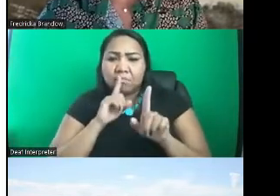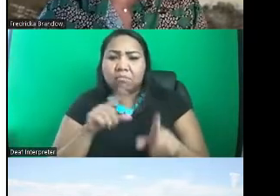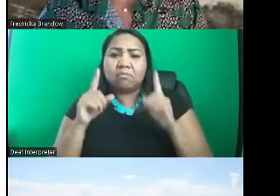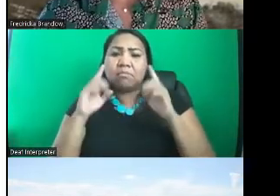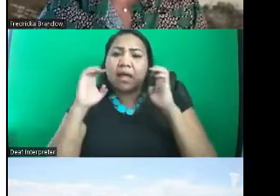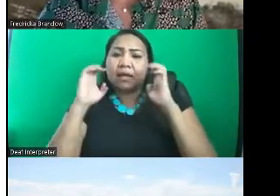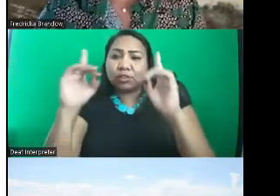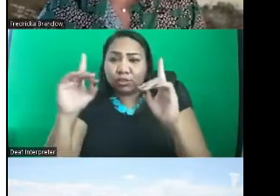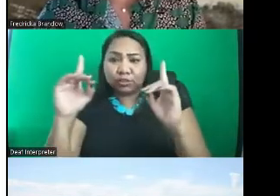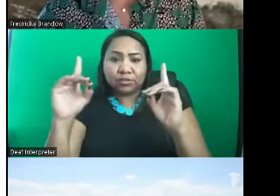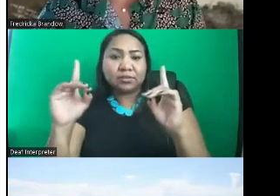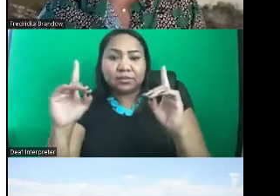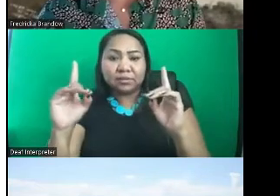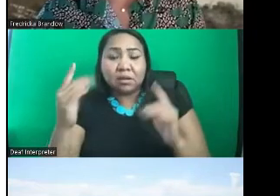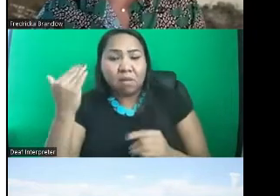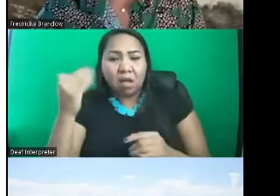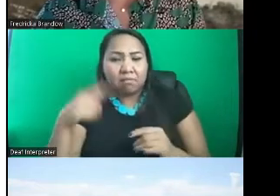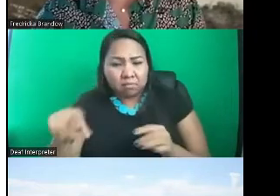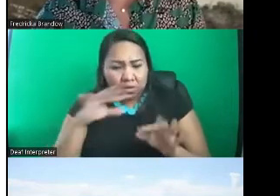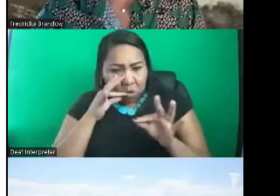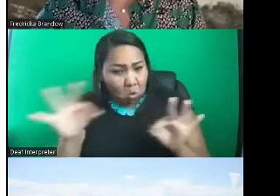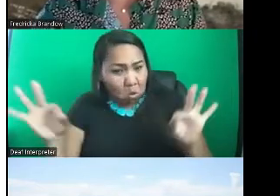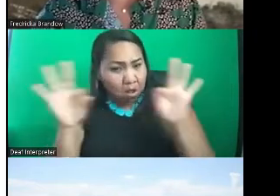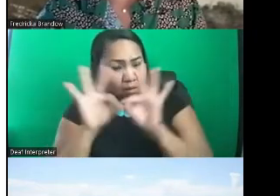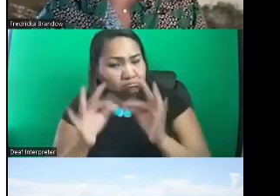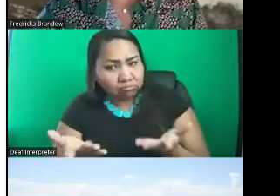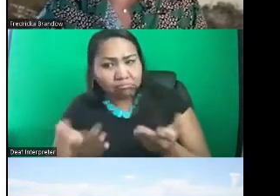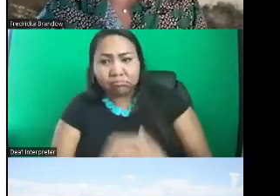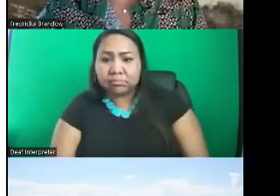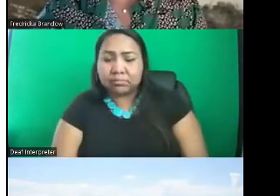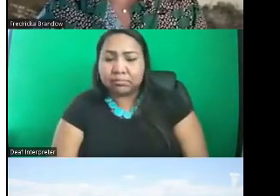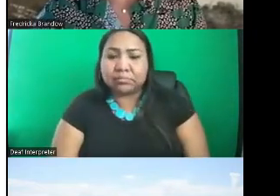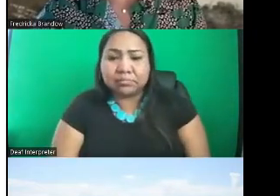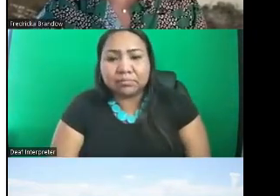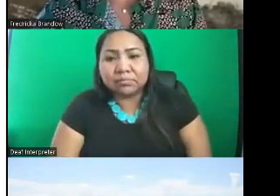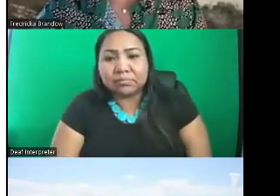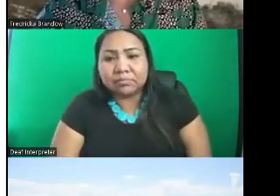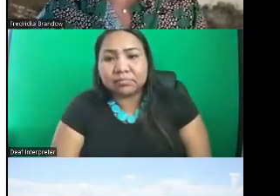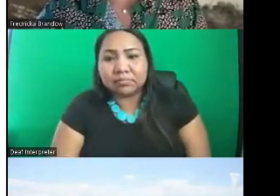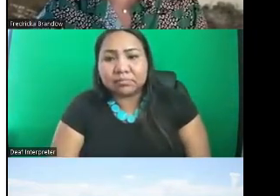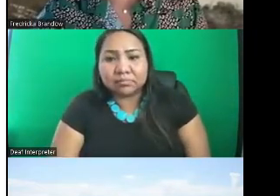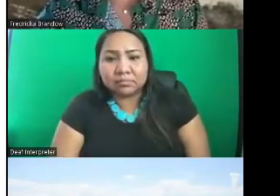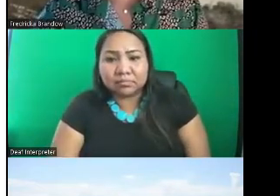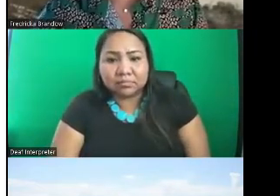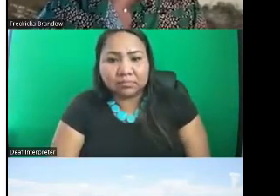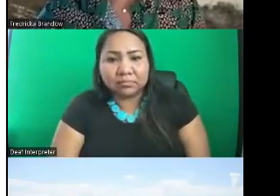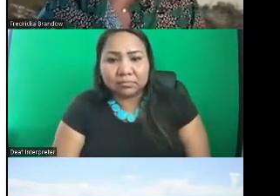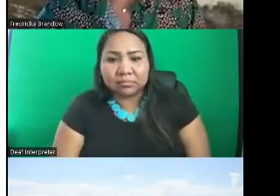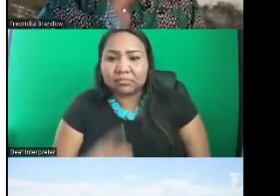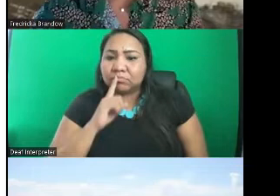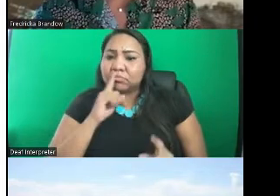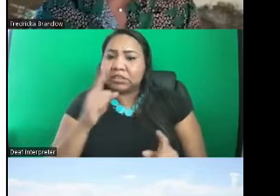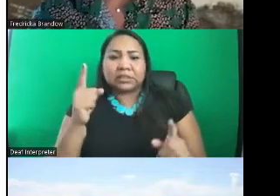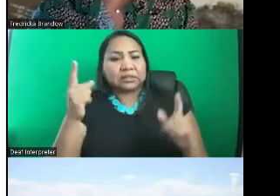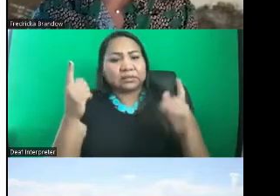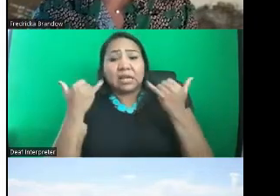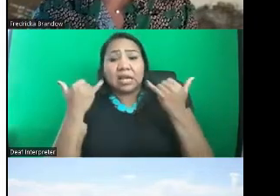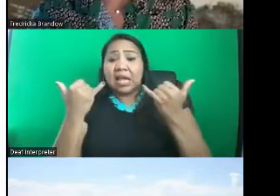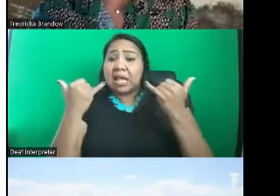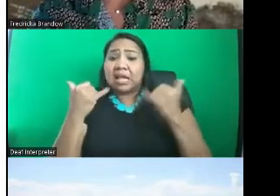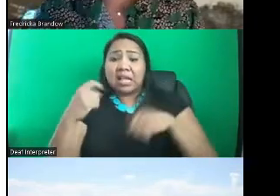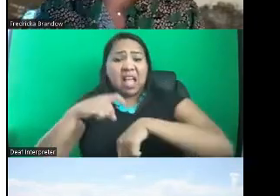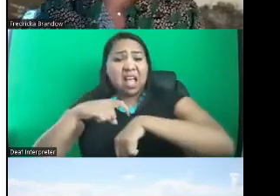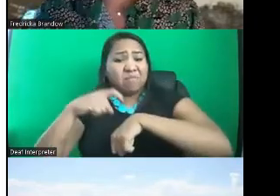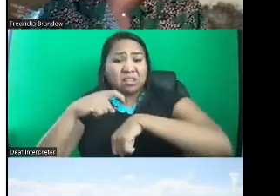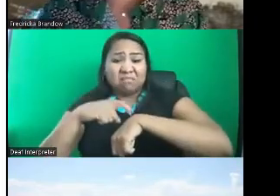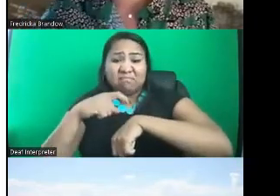important? Because realistically, when we think about it, it's past due, right? We know the histories, as Beverly